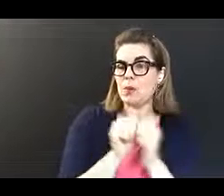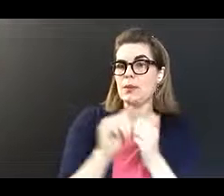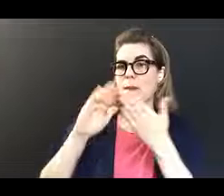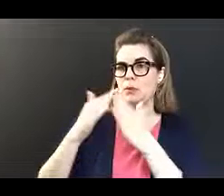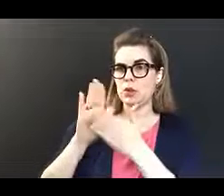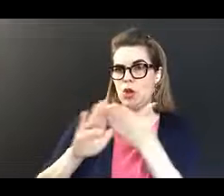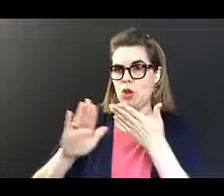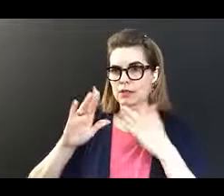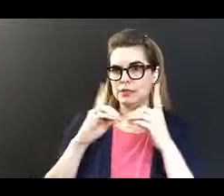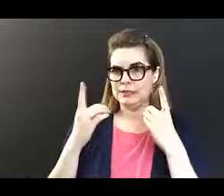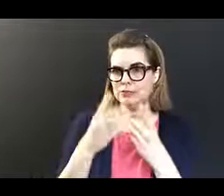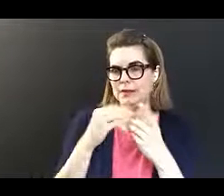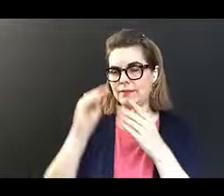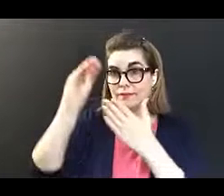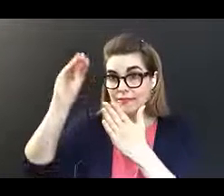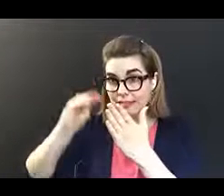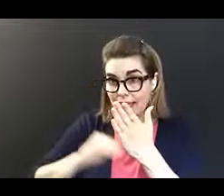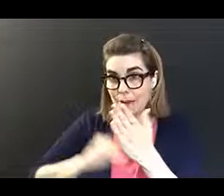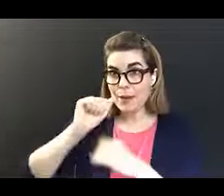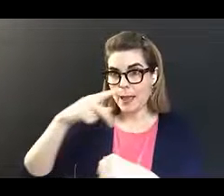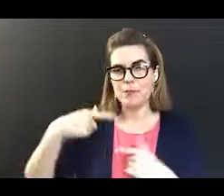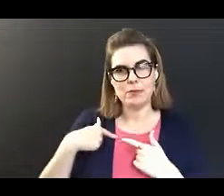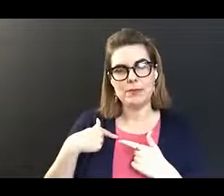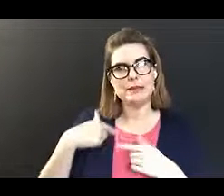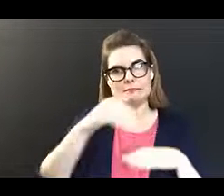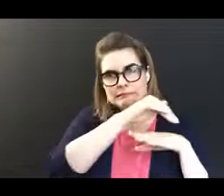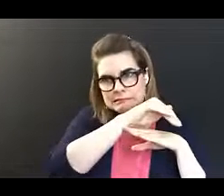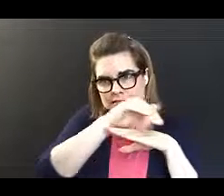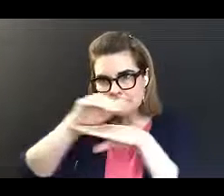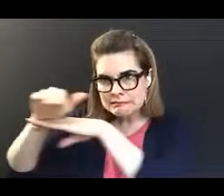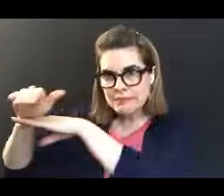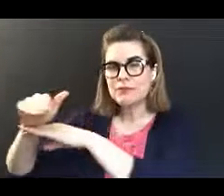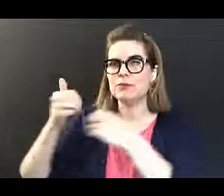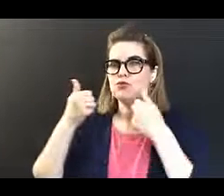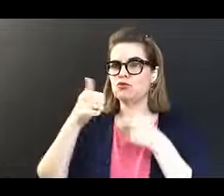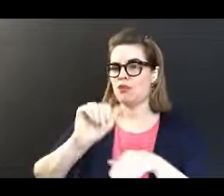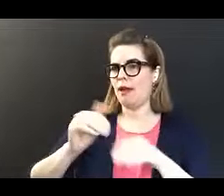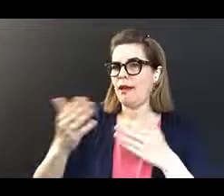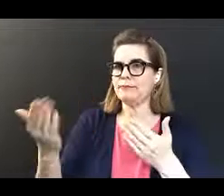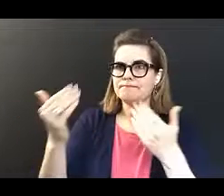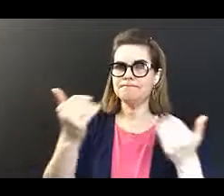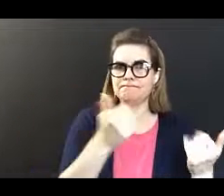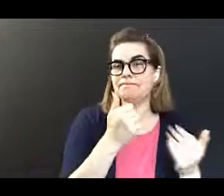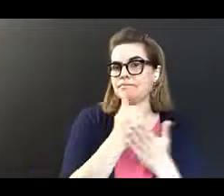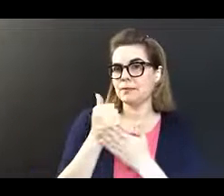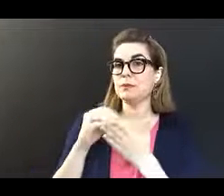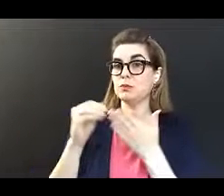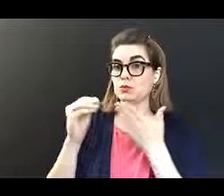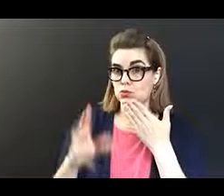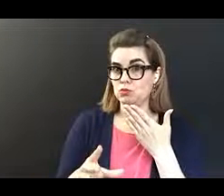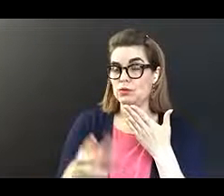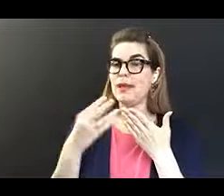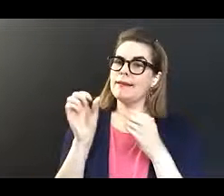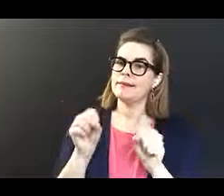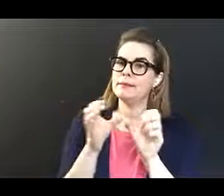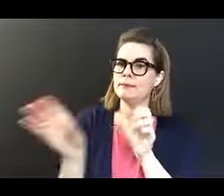well as completing the application. So really allowing the opportunity in a small group setting, but also being able to do breakout sessions